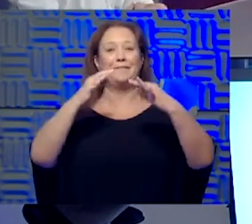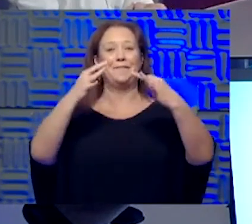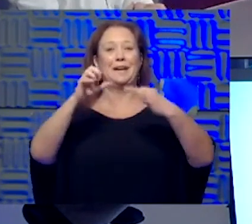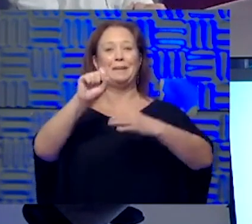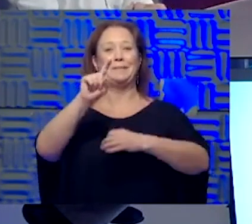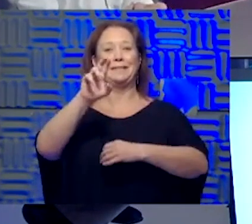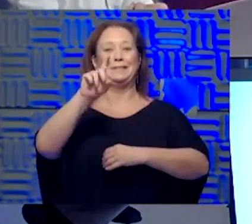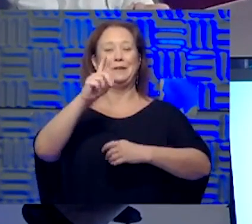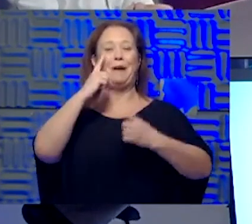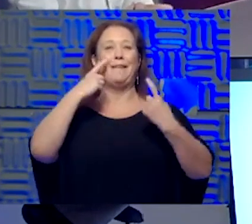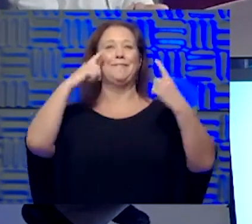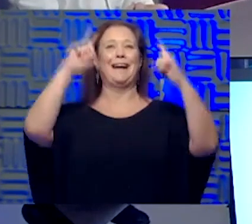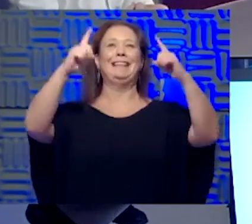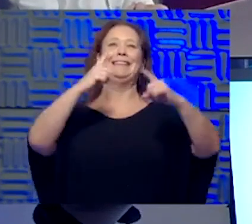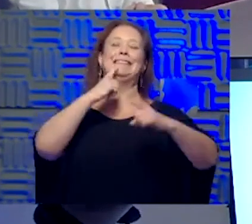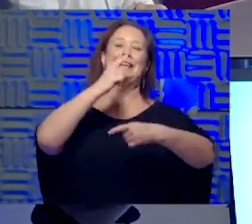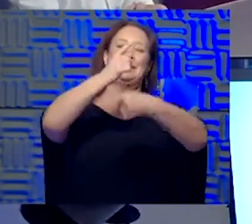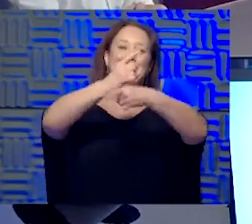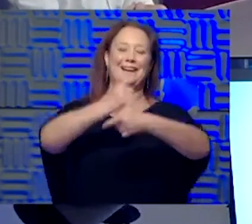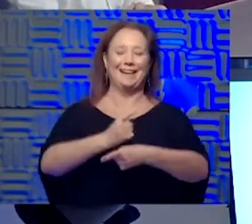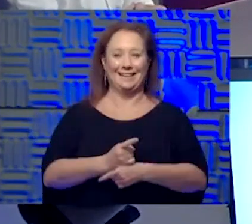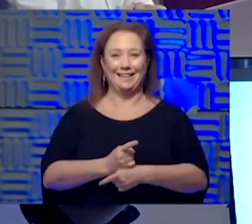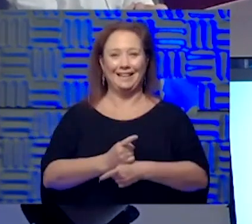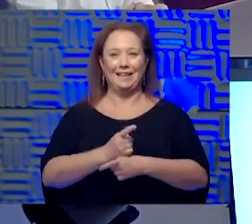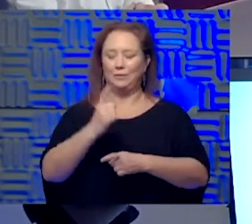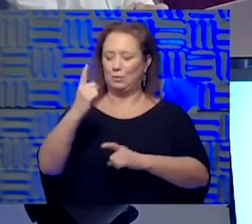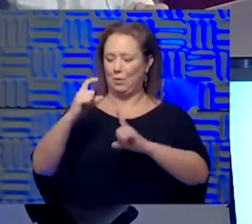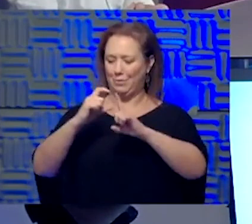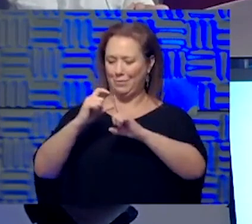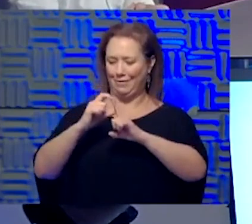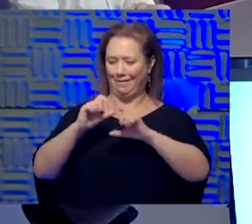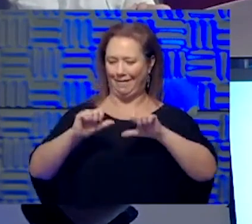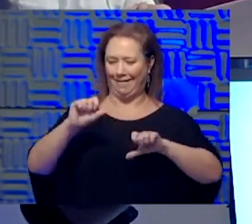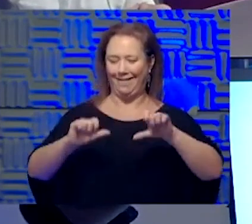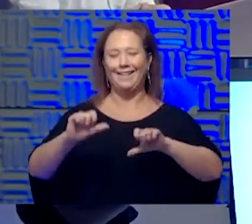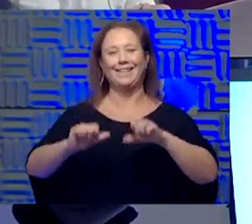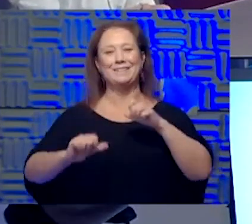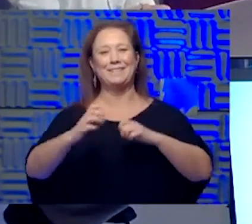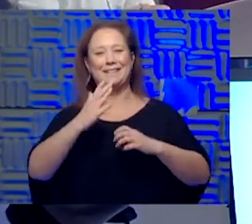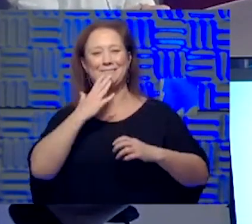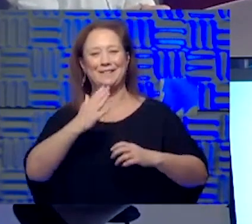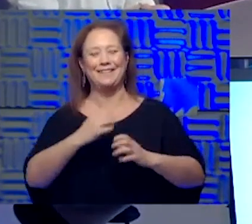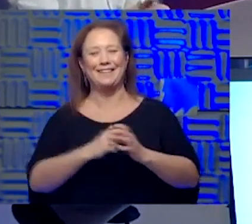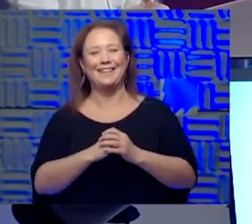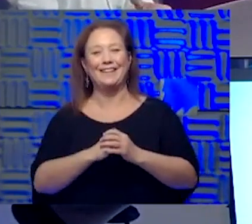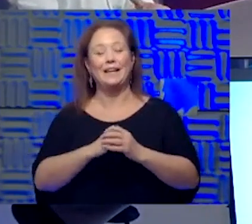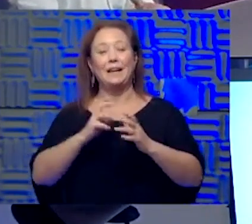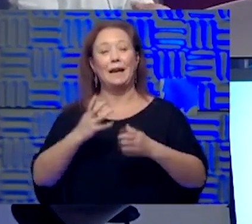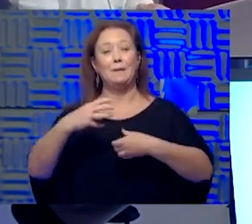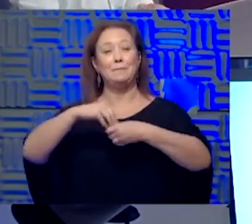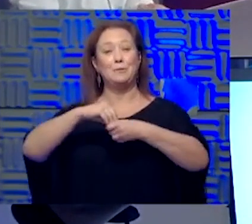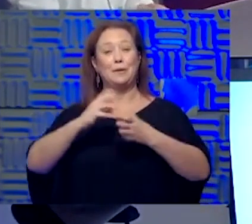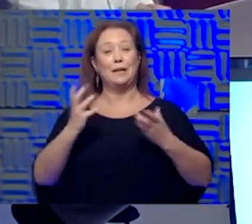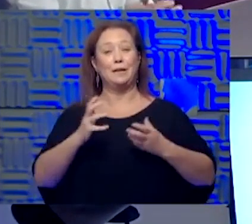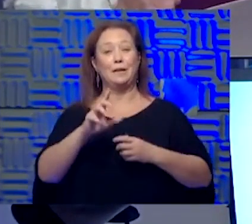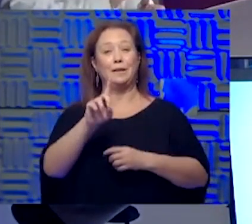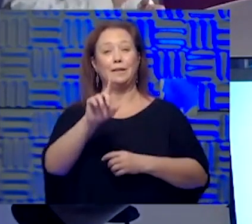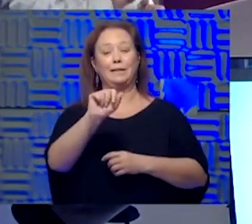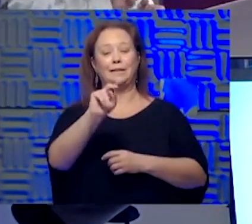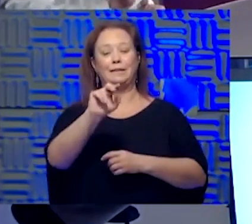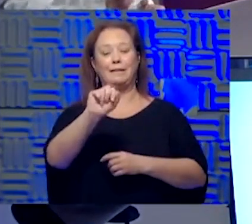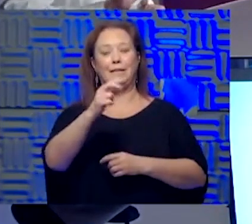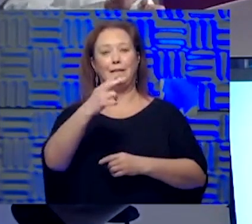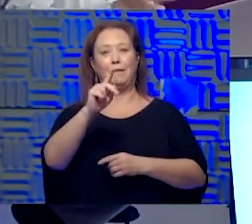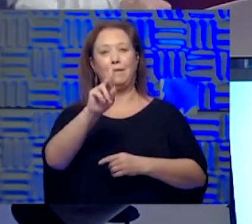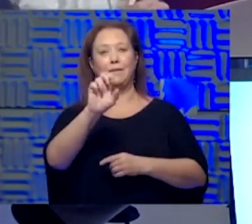through the introduction this morning. That's pretty awesome. I only stumbled on one word, but I got it out, so that's pretty darn good. I am joined this morning by Dr. Dana